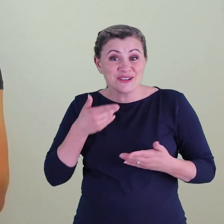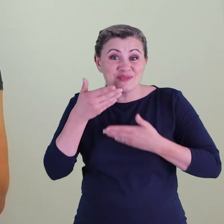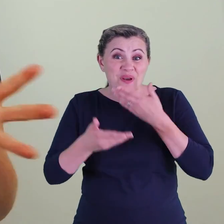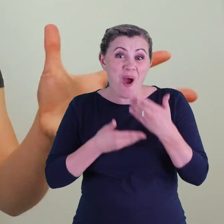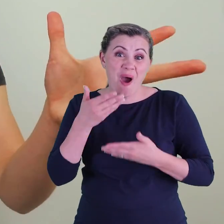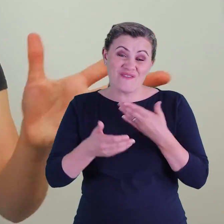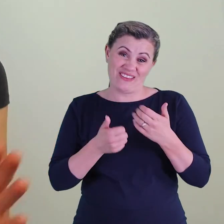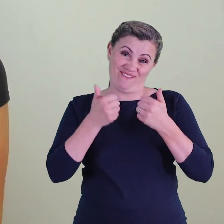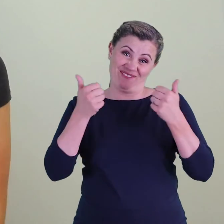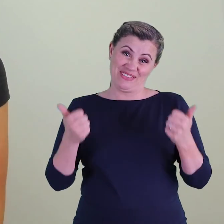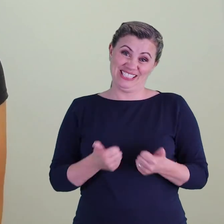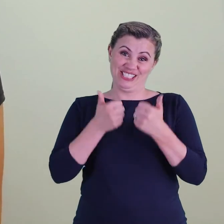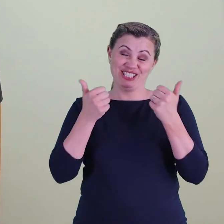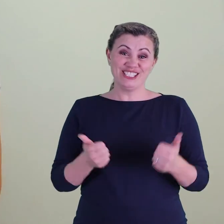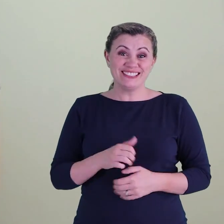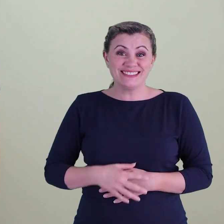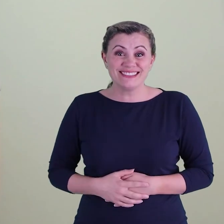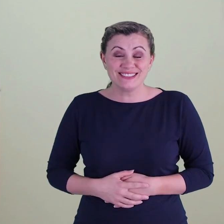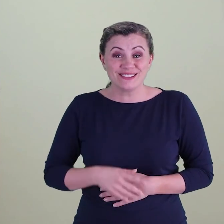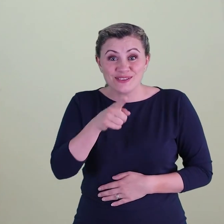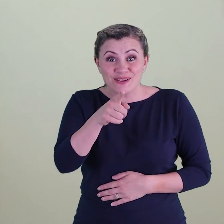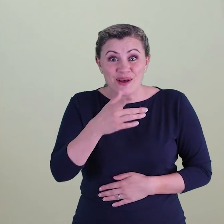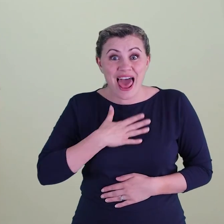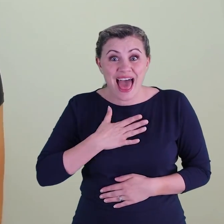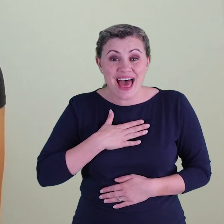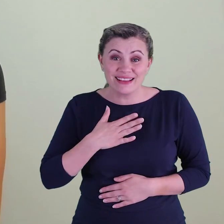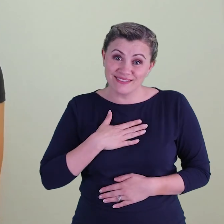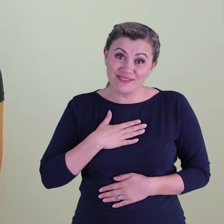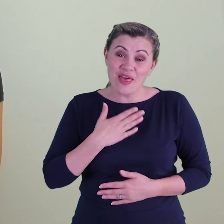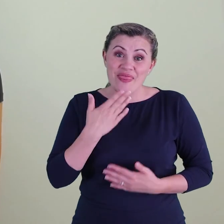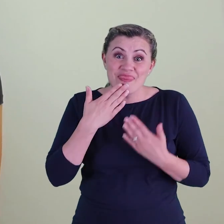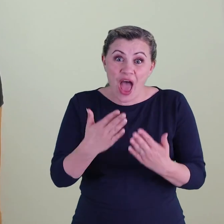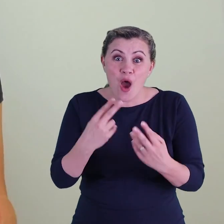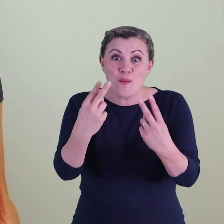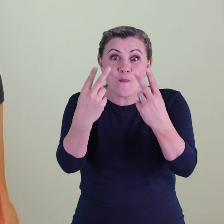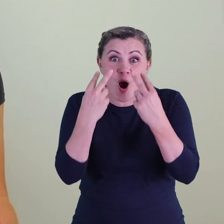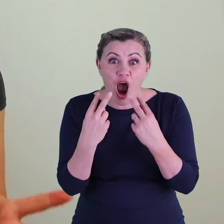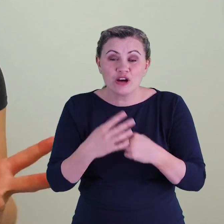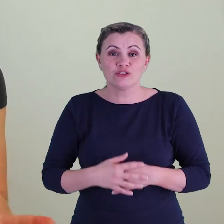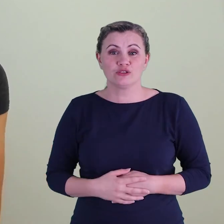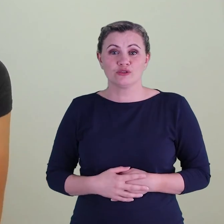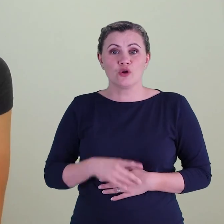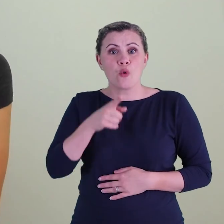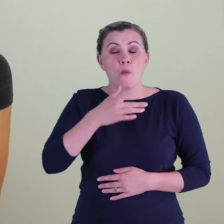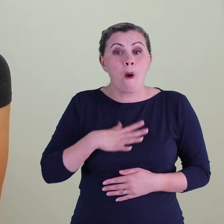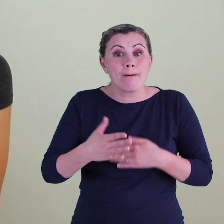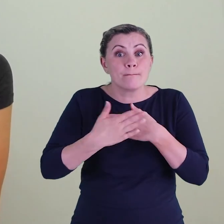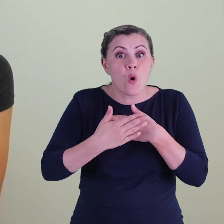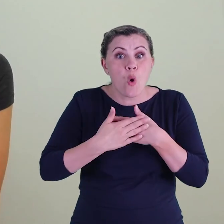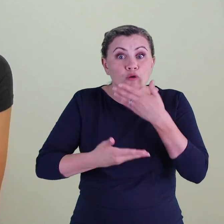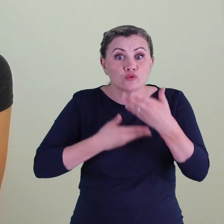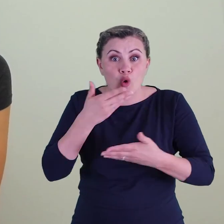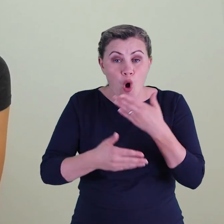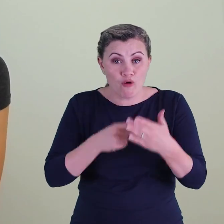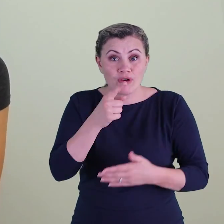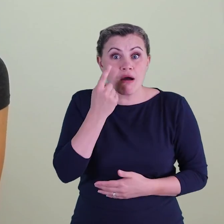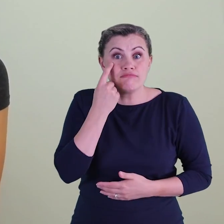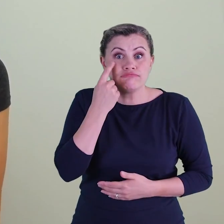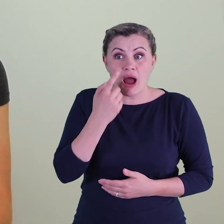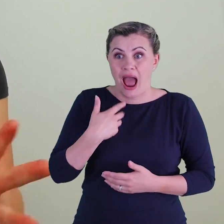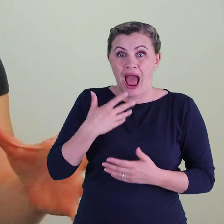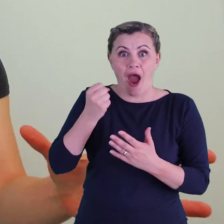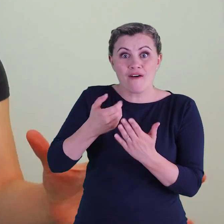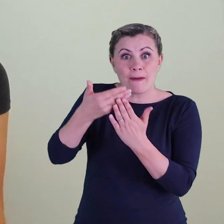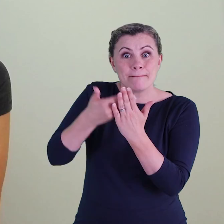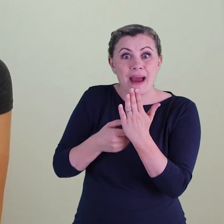And that is the end of our story. Thank you so much for listening to Goldilocks and the Three Bears, and be sure to check out all